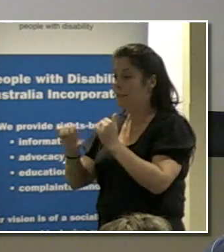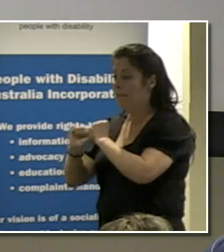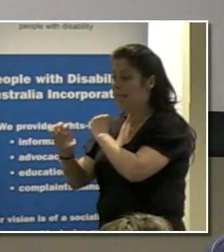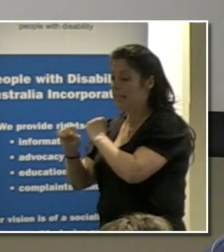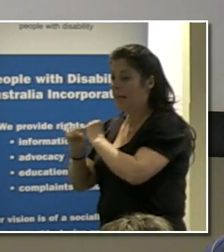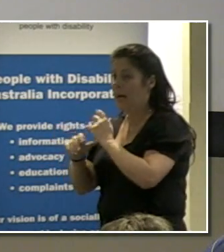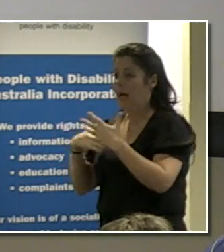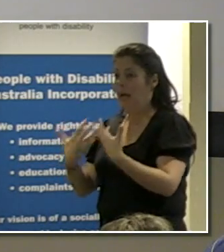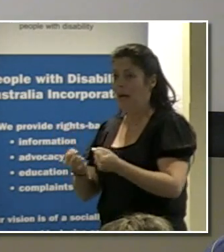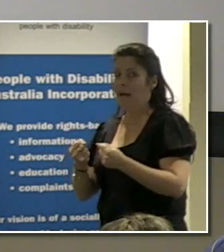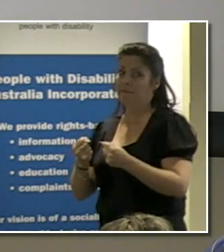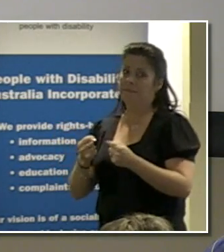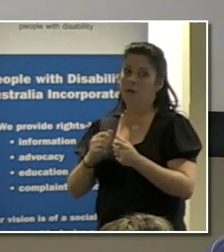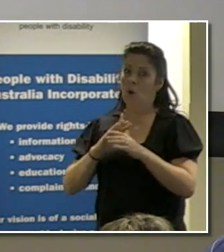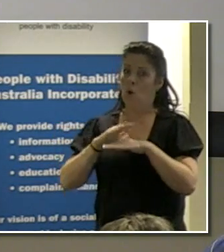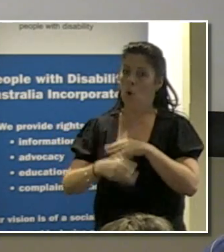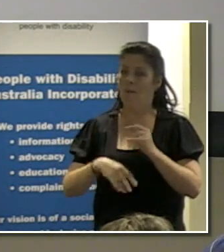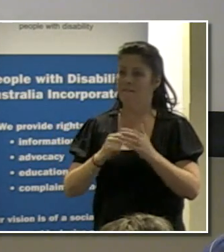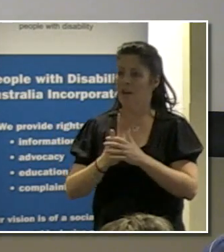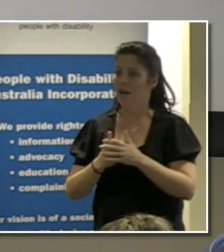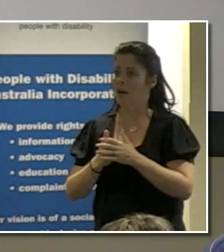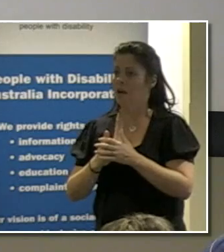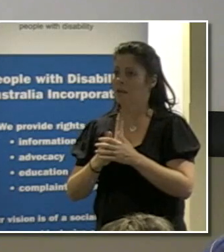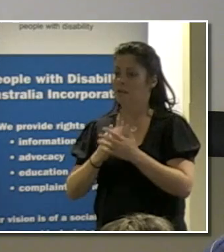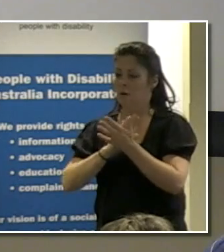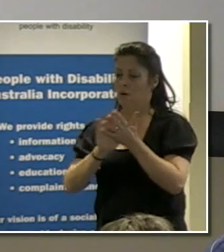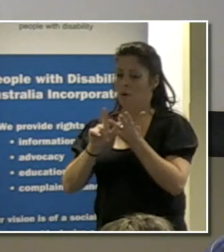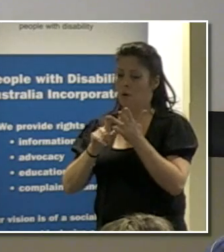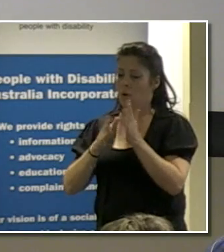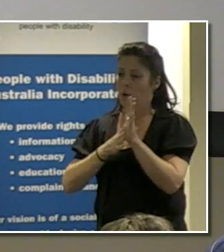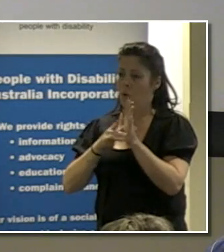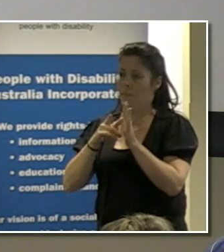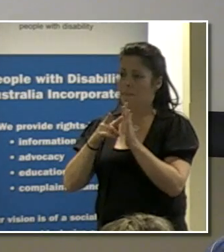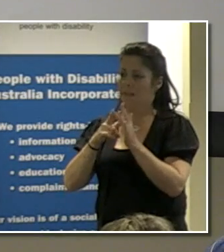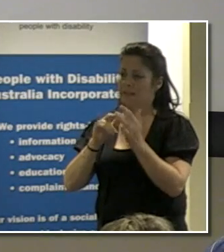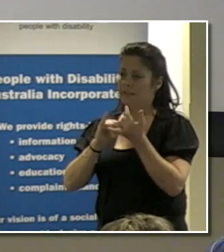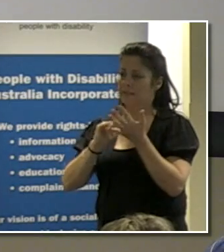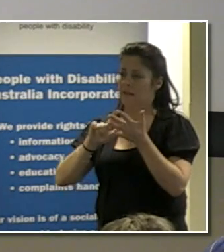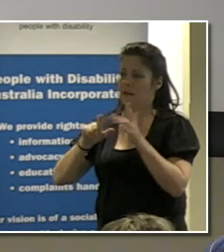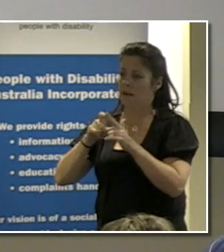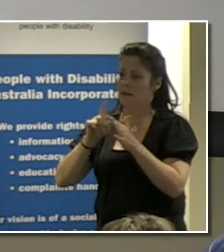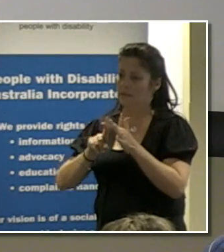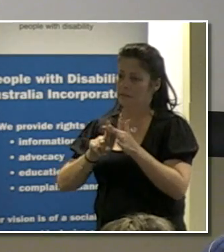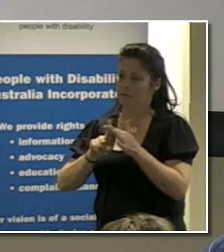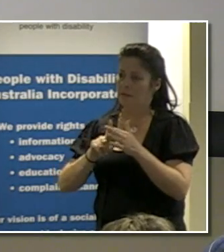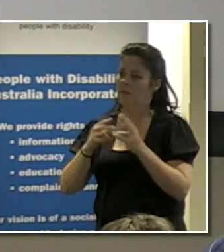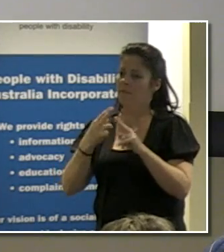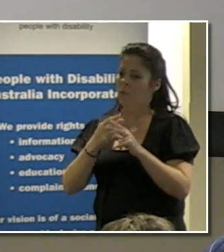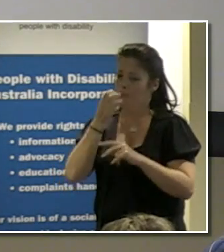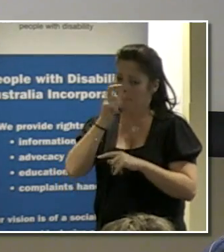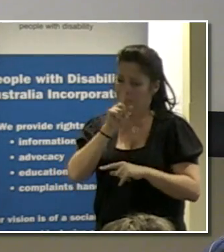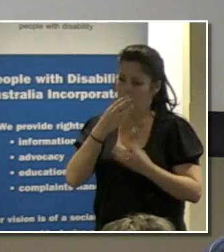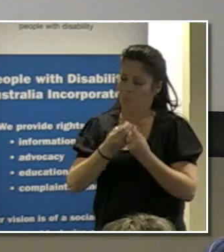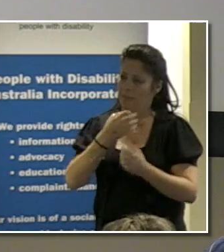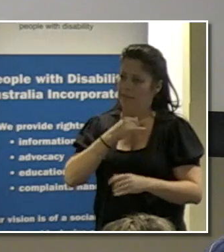towards homicides of children with disability, where it's portrayed as a kind of merciful relief. I mean, we all